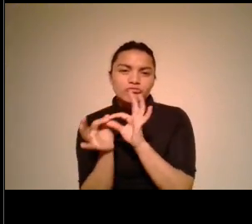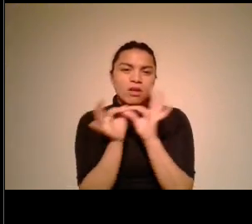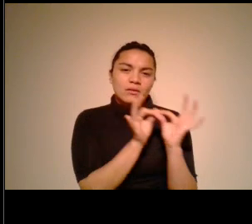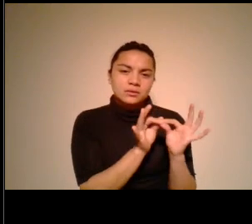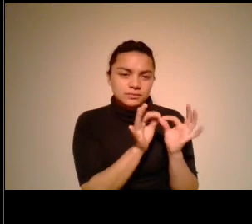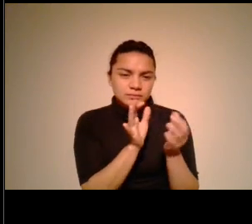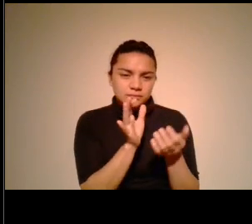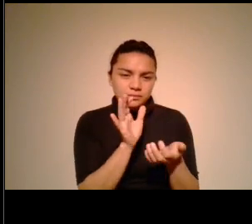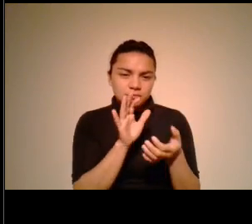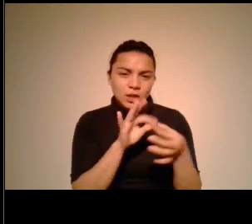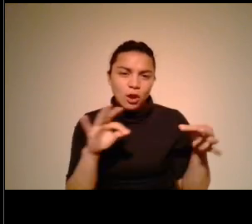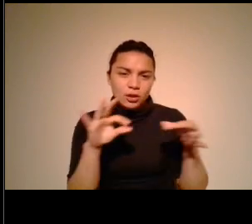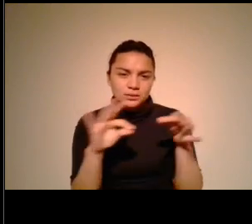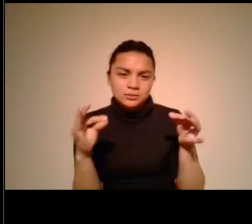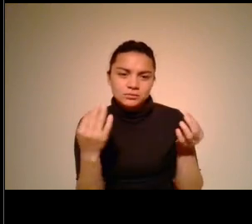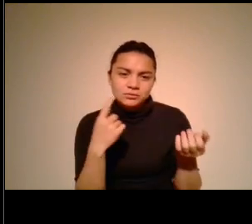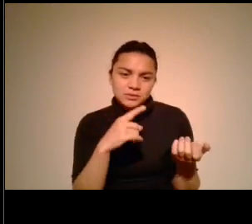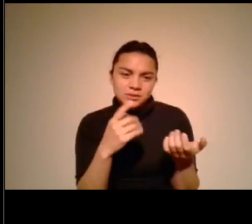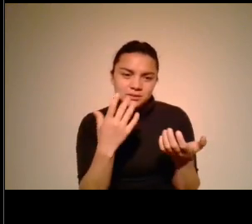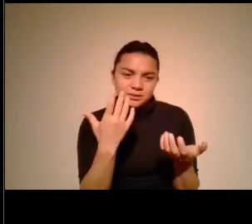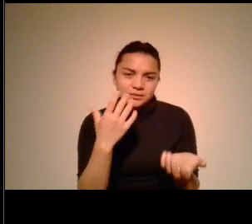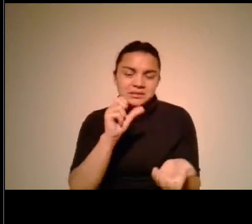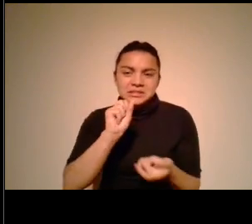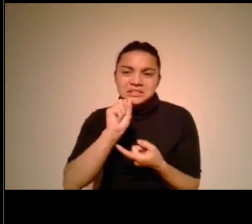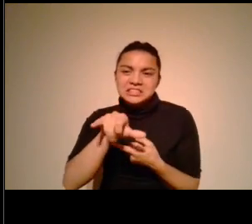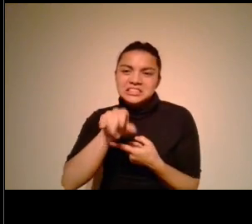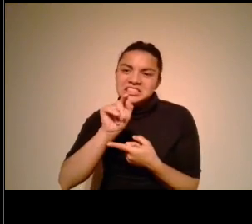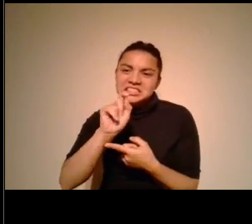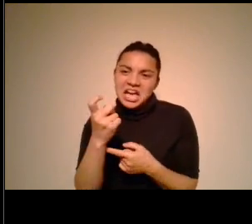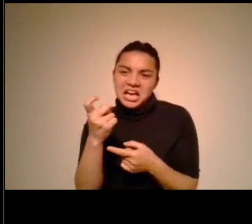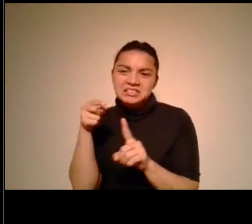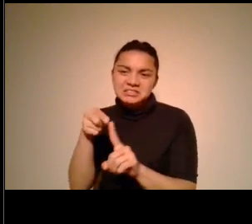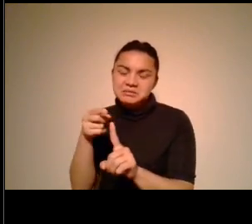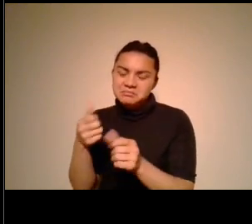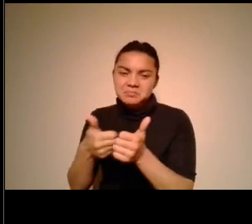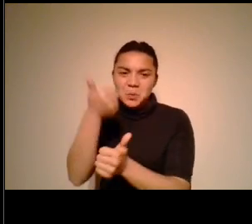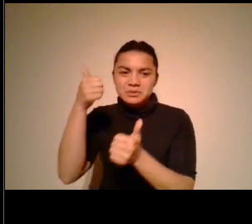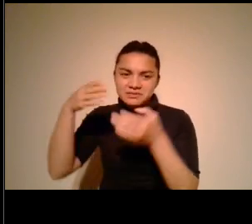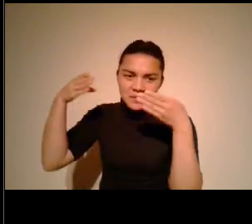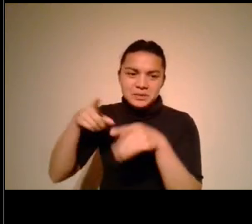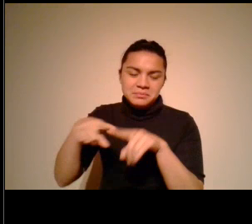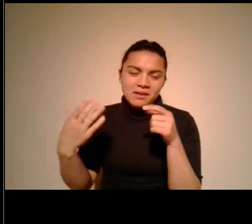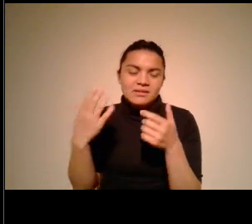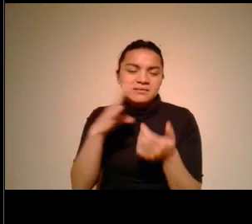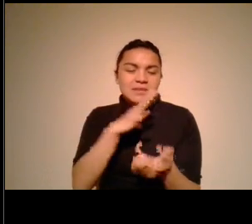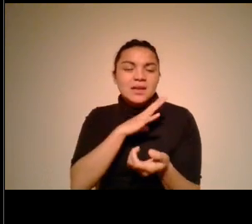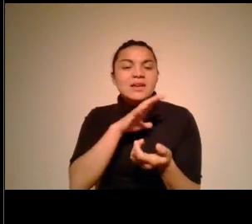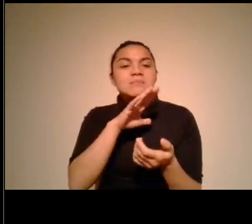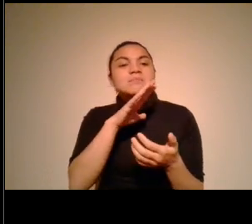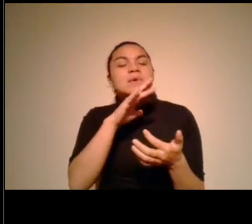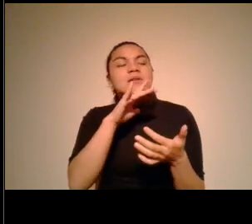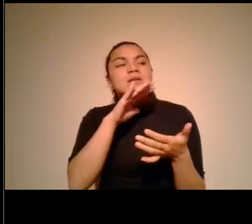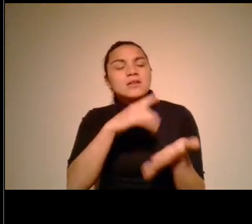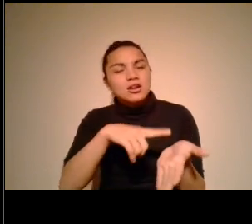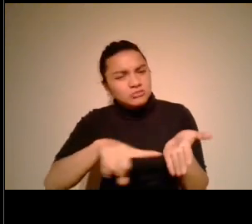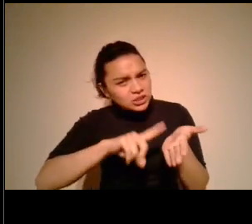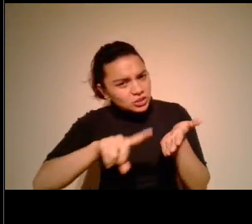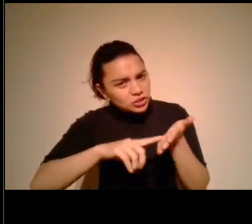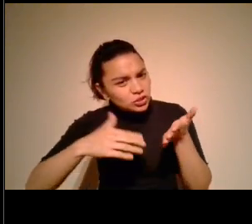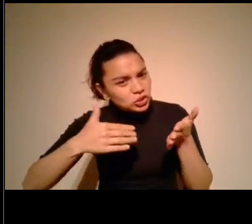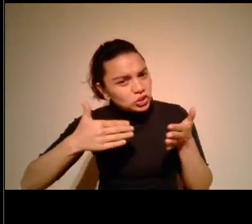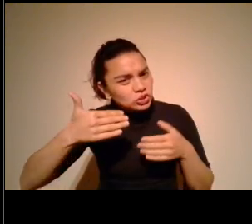very syntaxy and very about relative clauses, which is fine. But what happened as I was researching that was